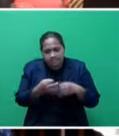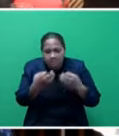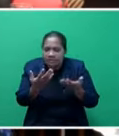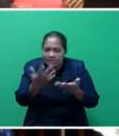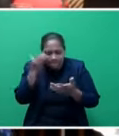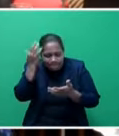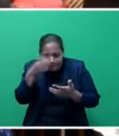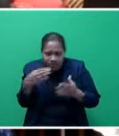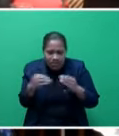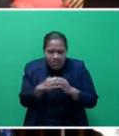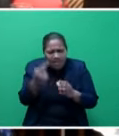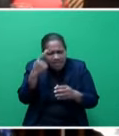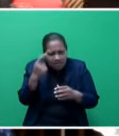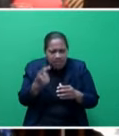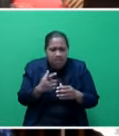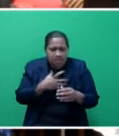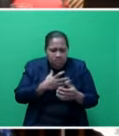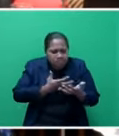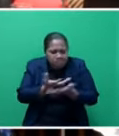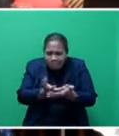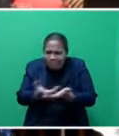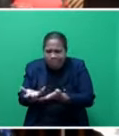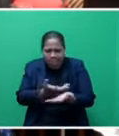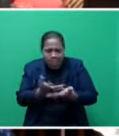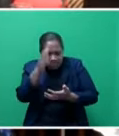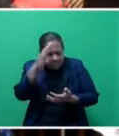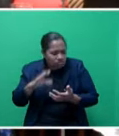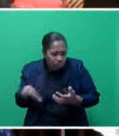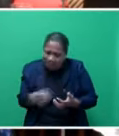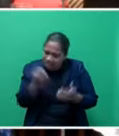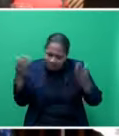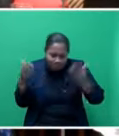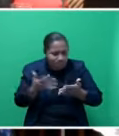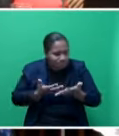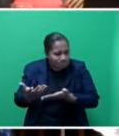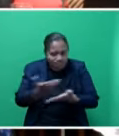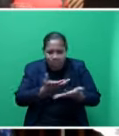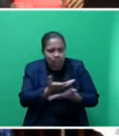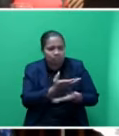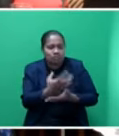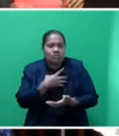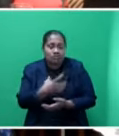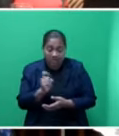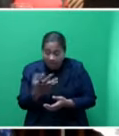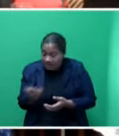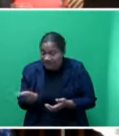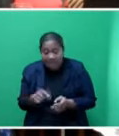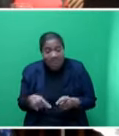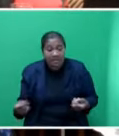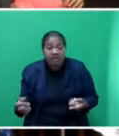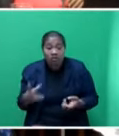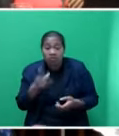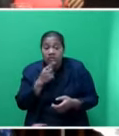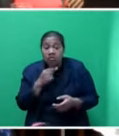think the dialogue in this country should be driven towards that. If they have something here to salvage their loans, they should